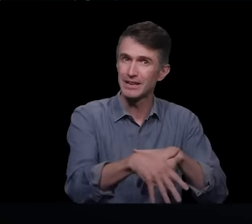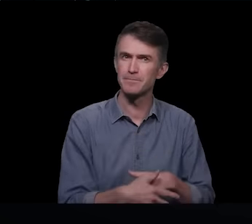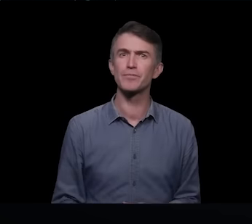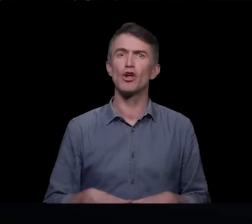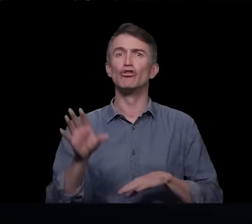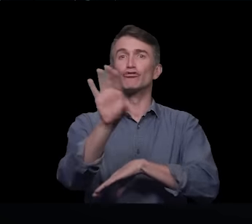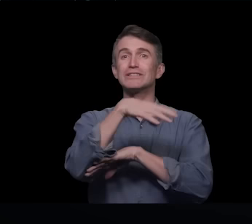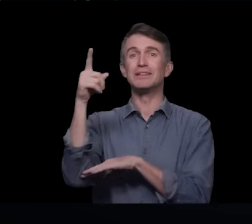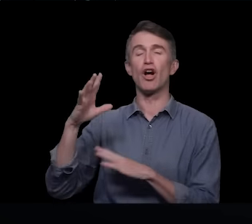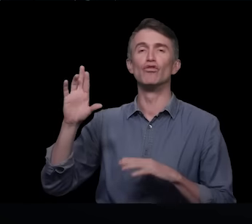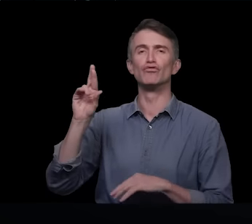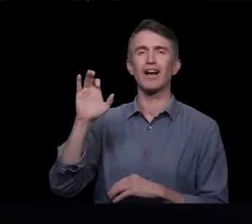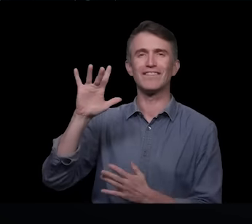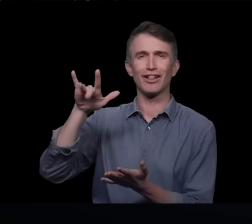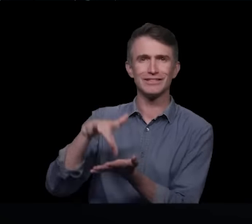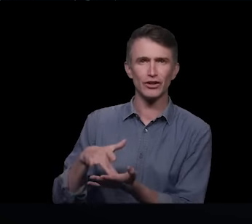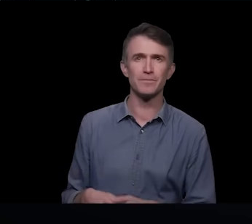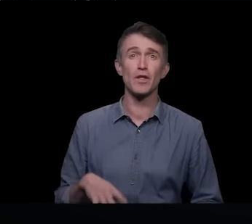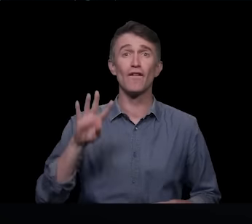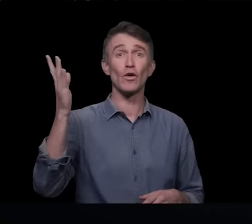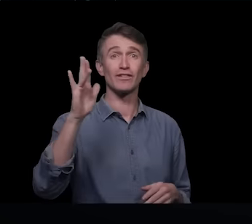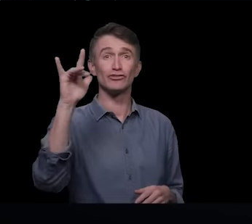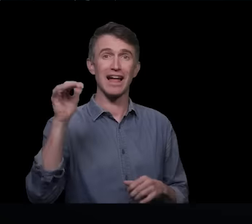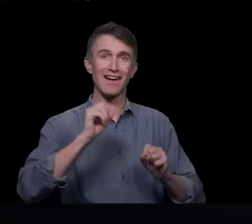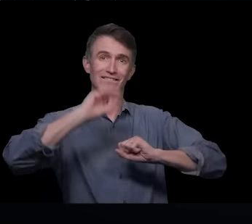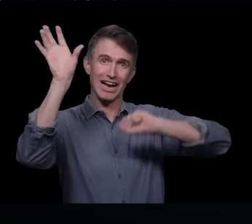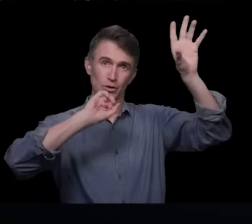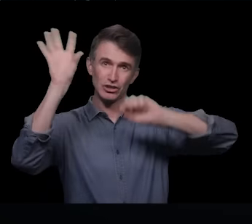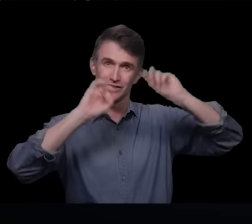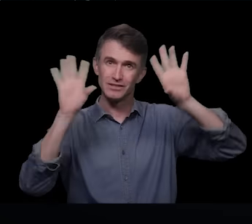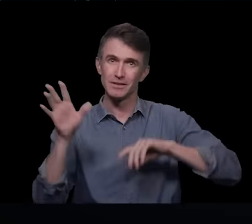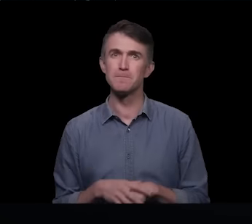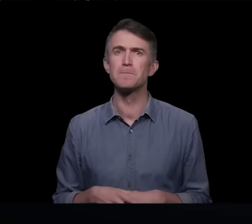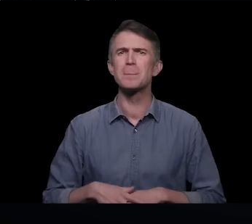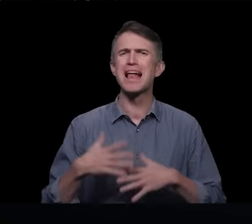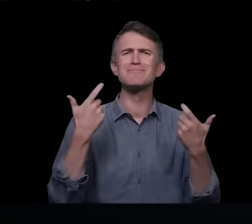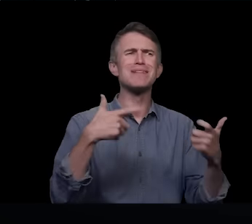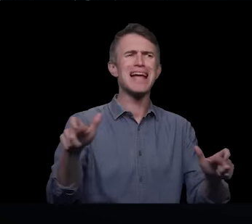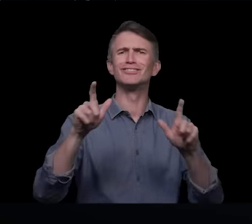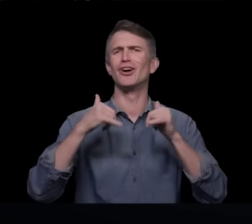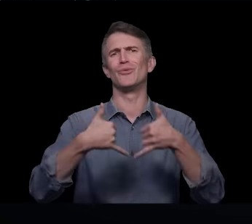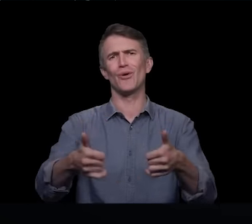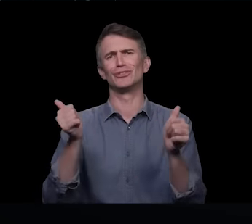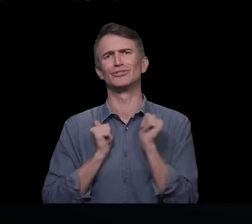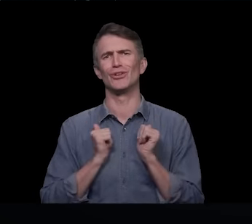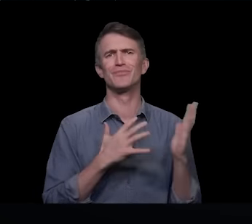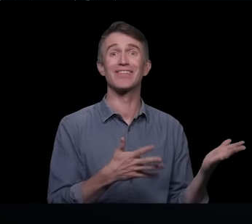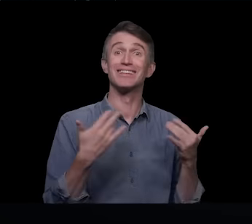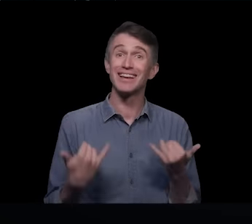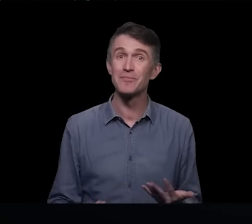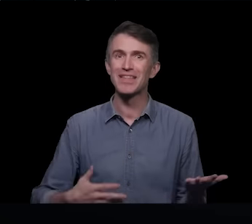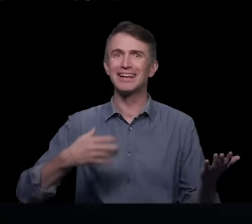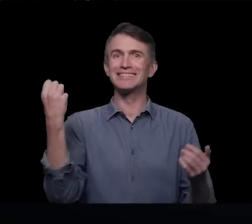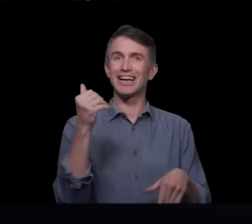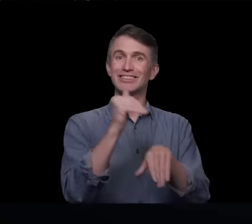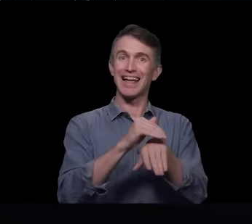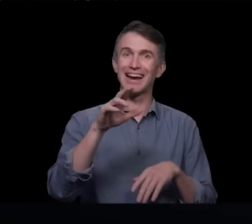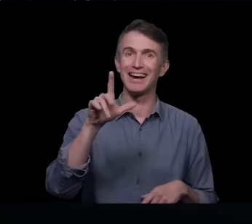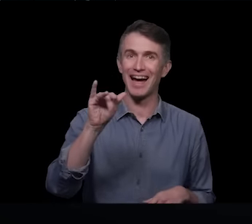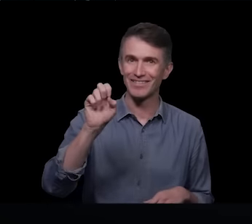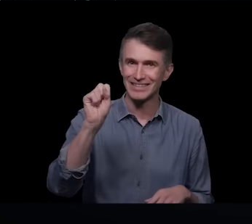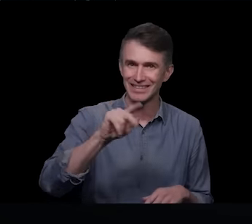Parade, Christmas at Rockefeller Center, the 4th of July Fireworks Spectacular, and major award shows, and now Saturday